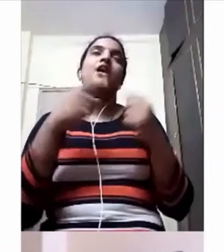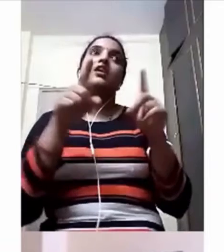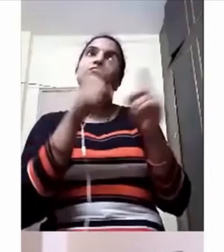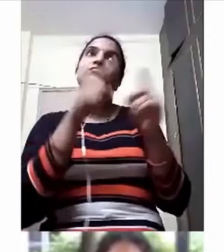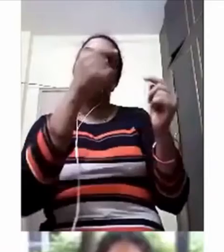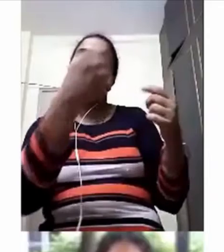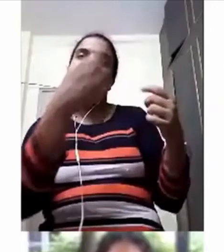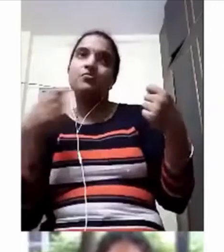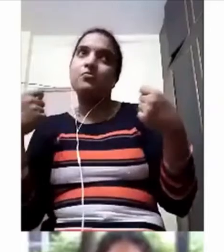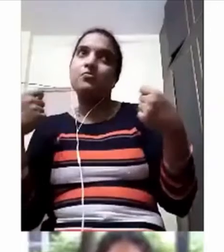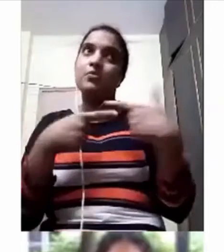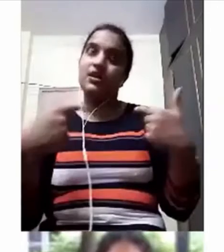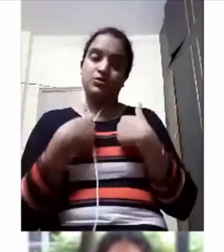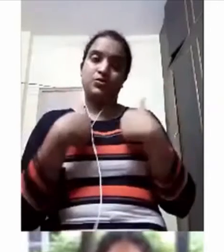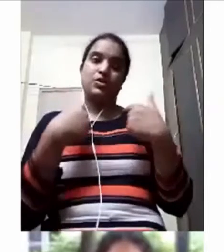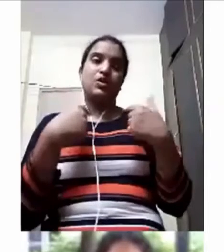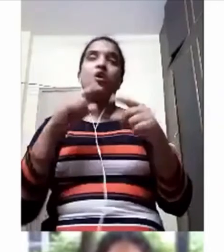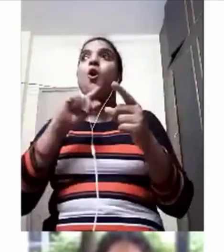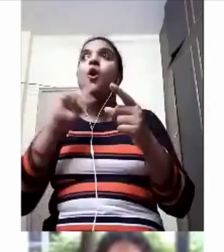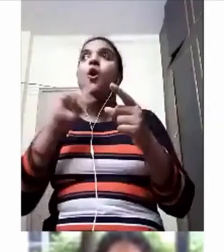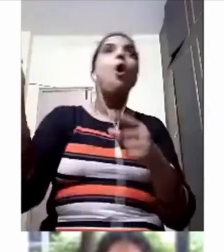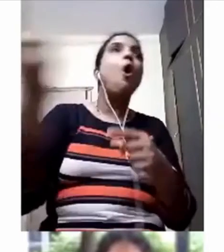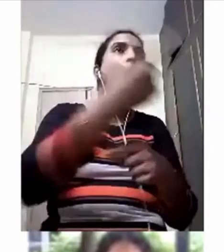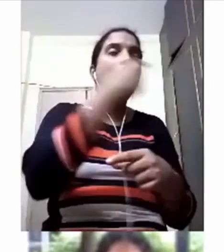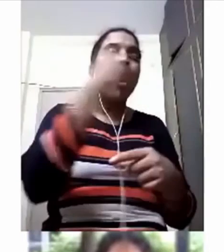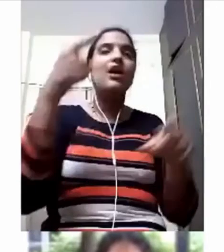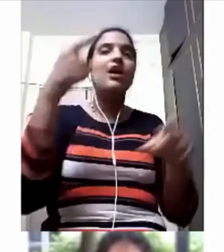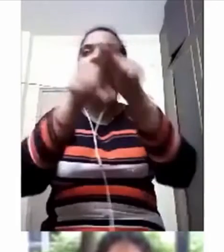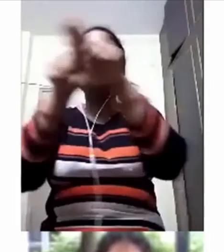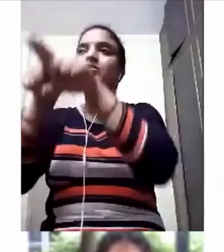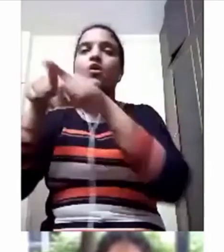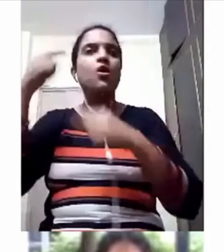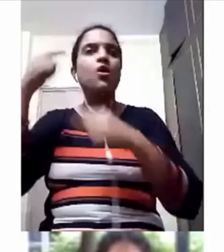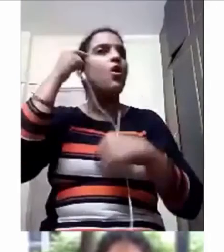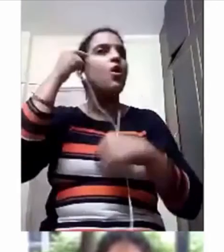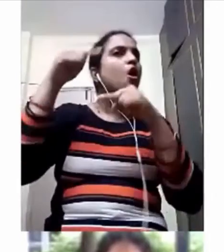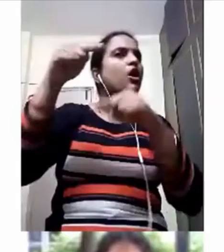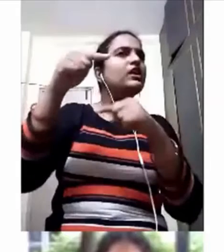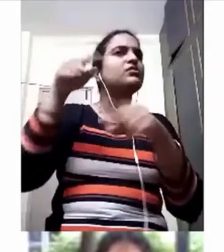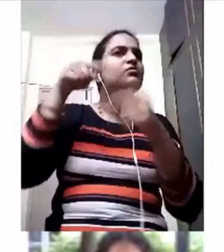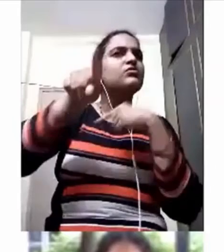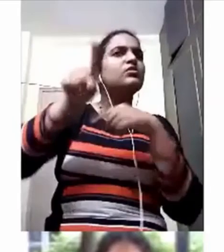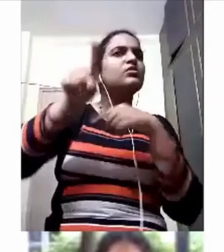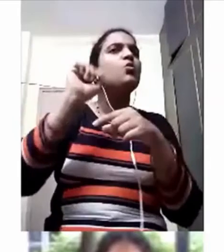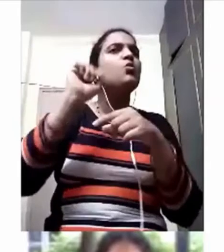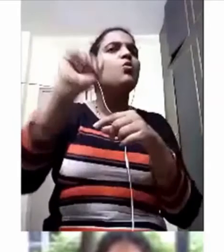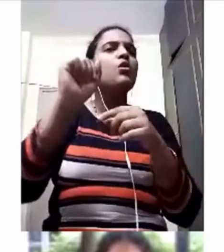universally applicable to everyone, because autism is a spectrum and